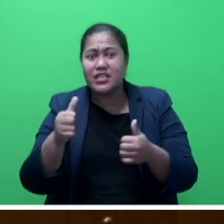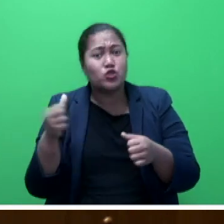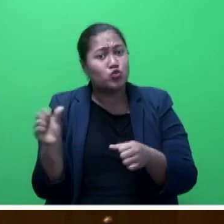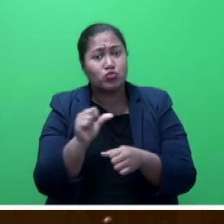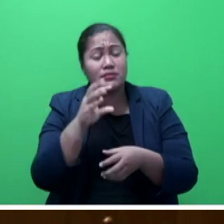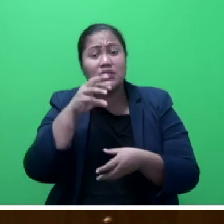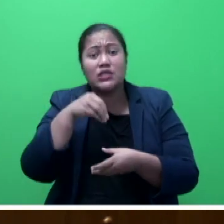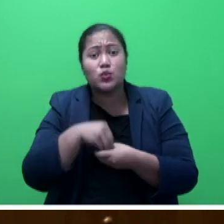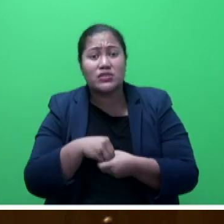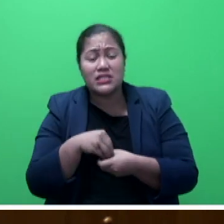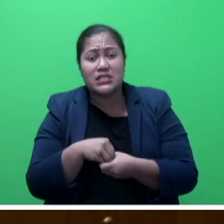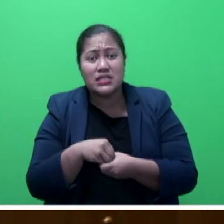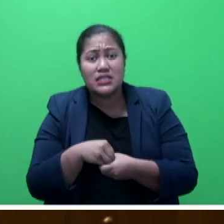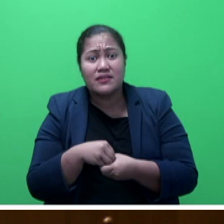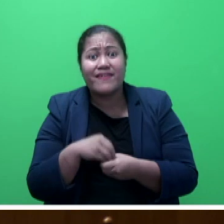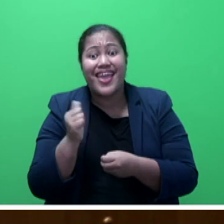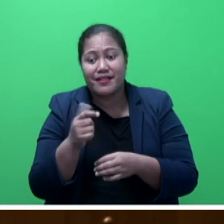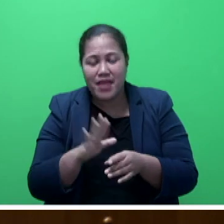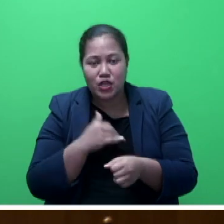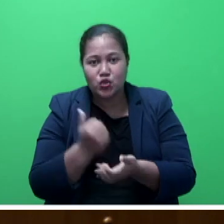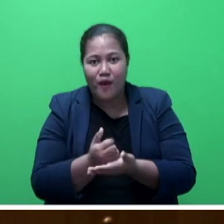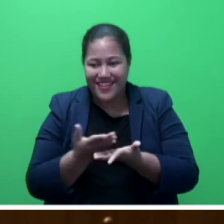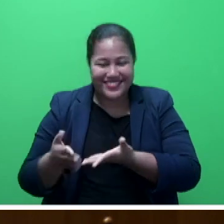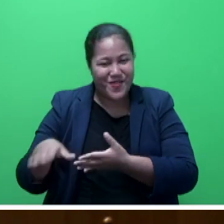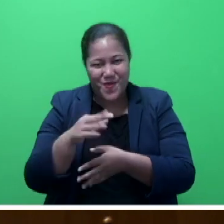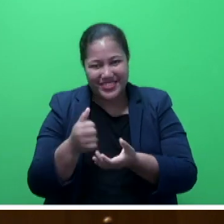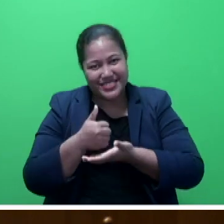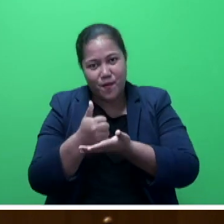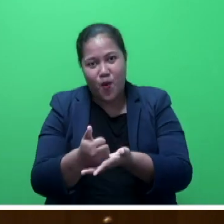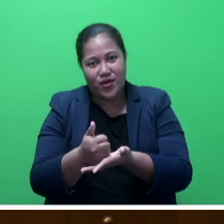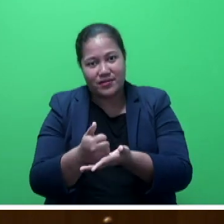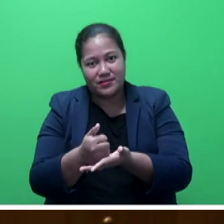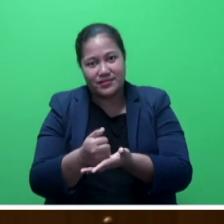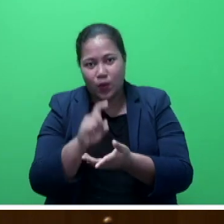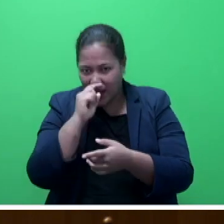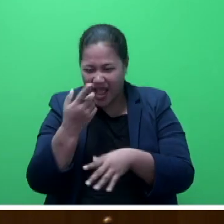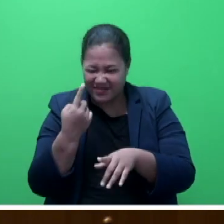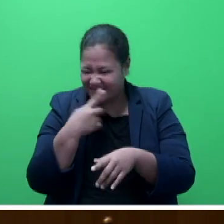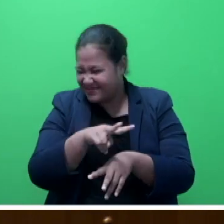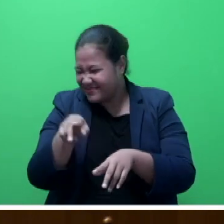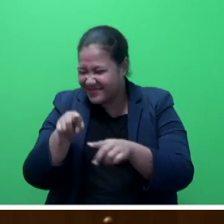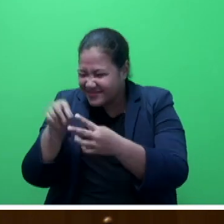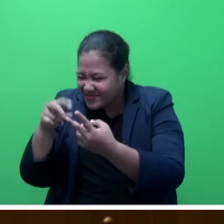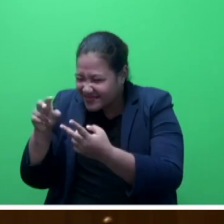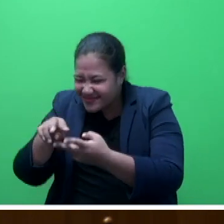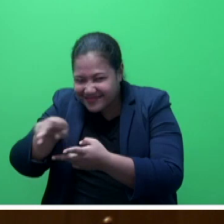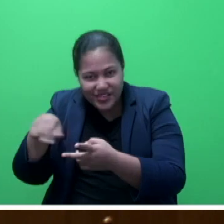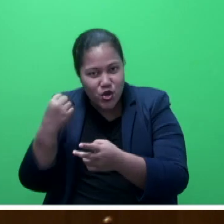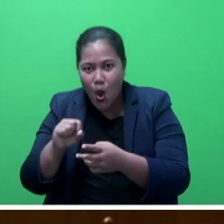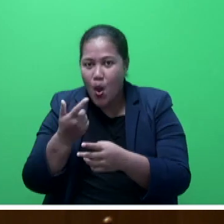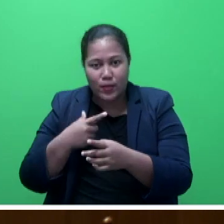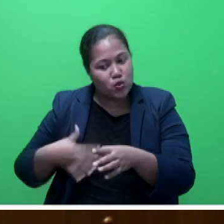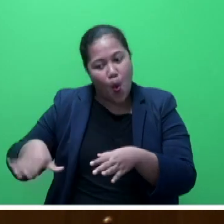be even and equitable. We cannot overlook any Fijian, because this country belongs to all